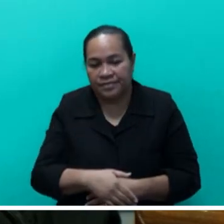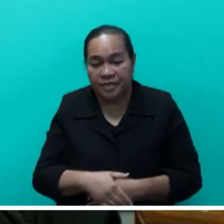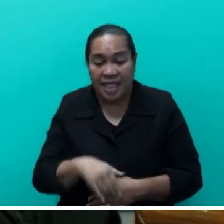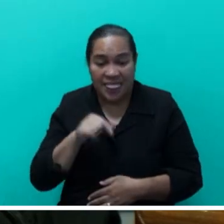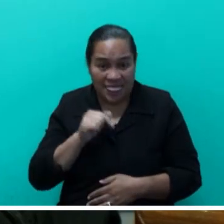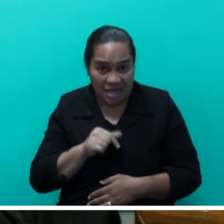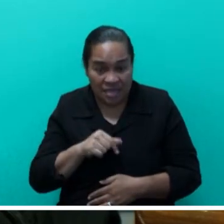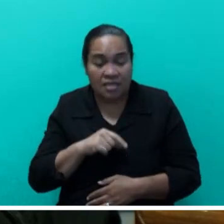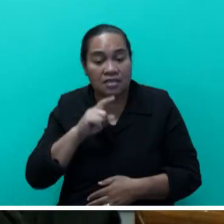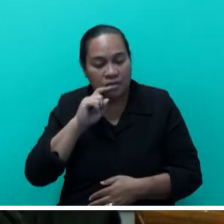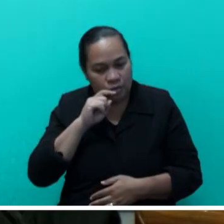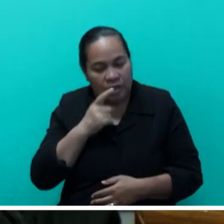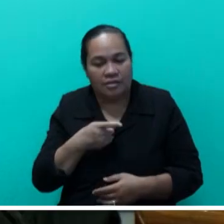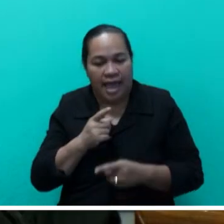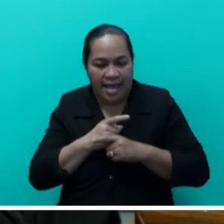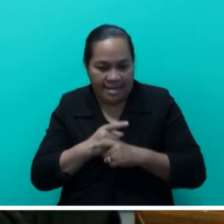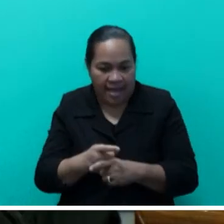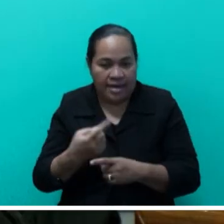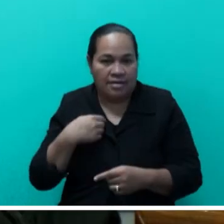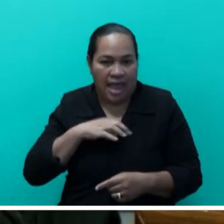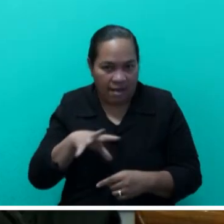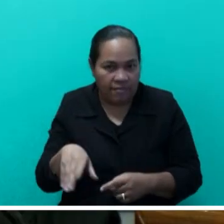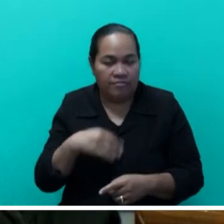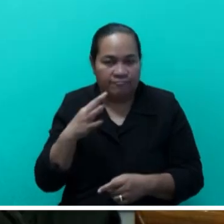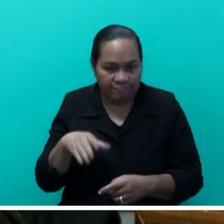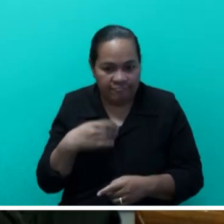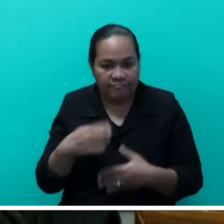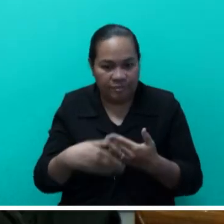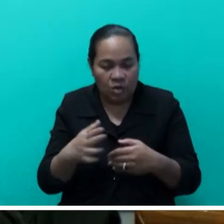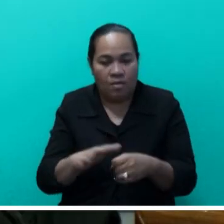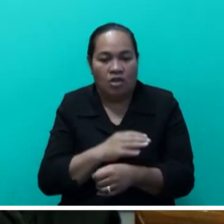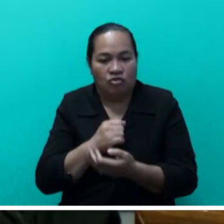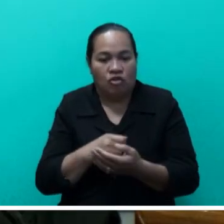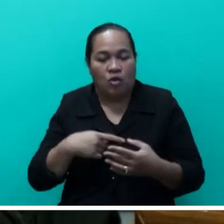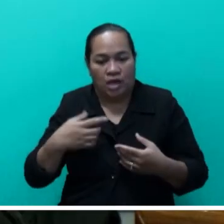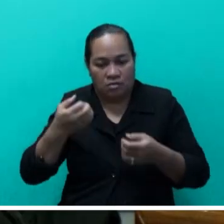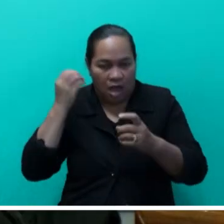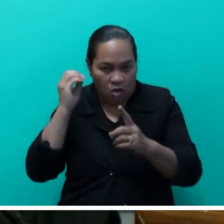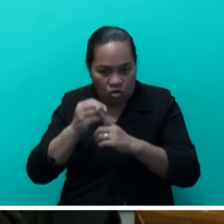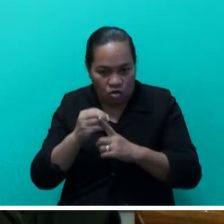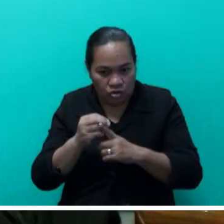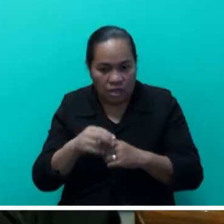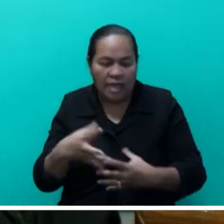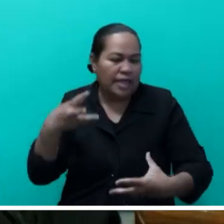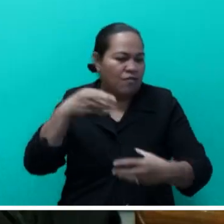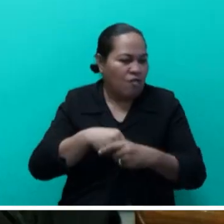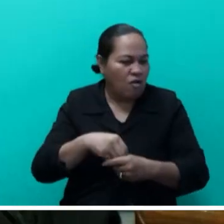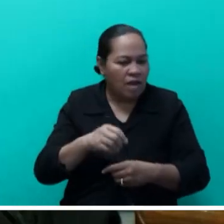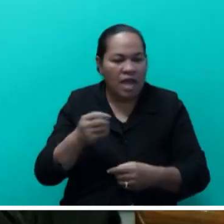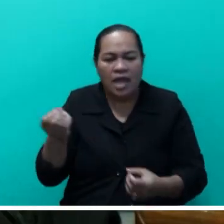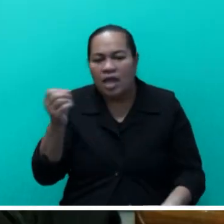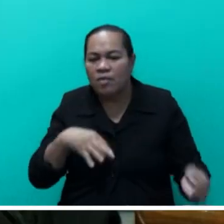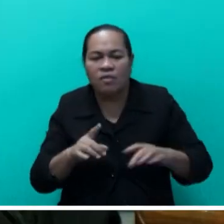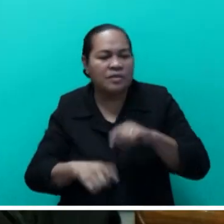guides daily operations, ensuring alignment with our goals. By involving input from all levels of the organization,